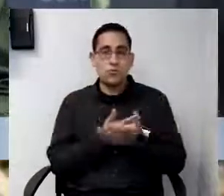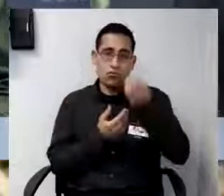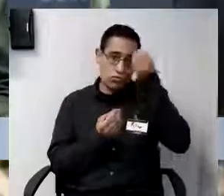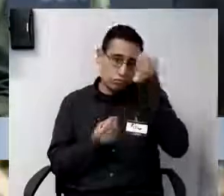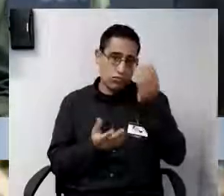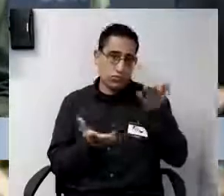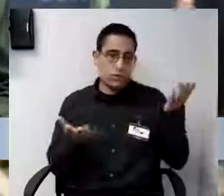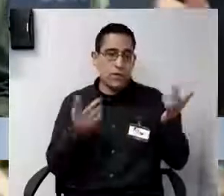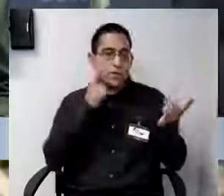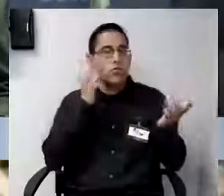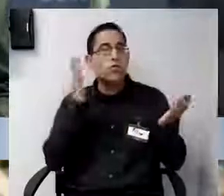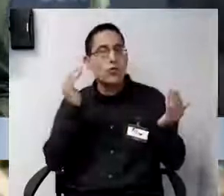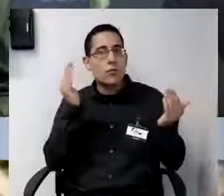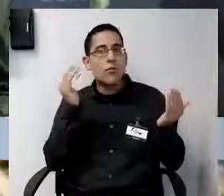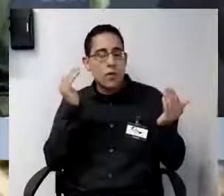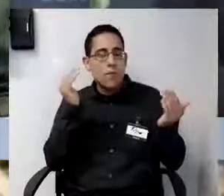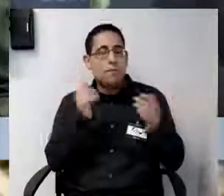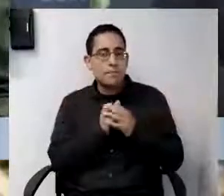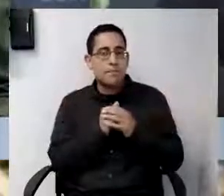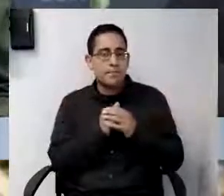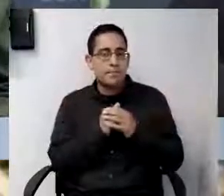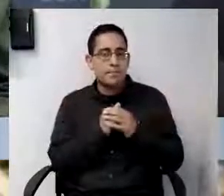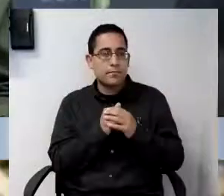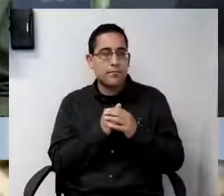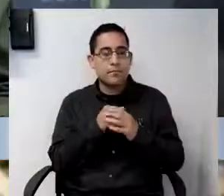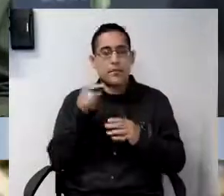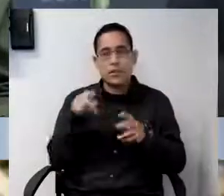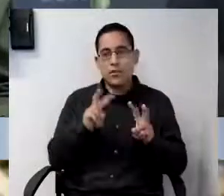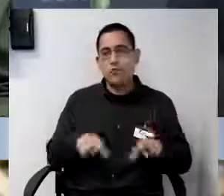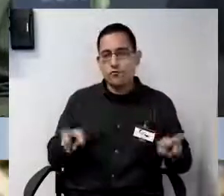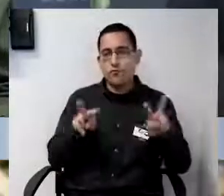Hopefully you found that valuable.